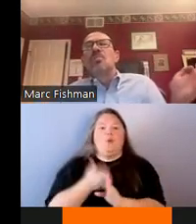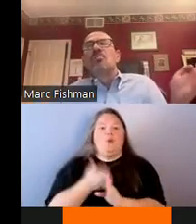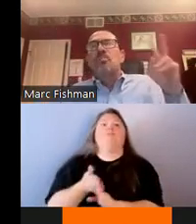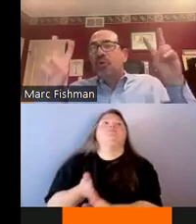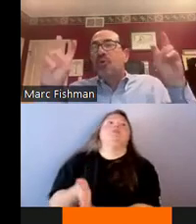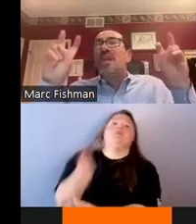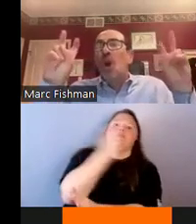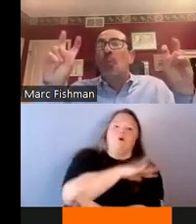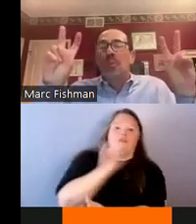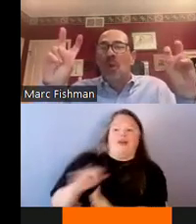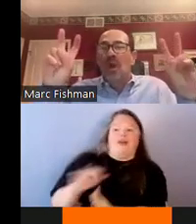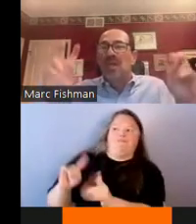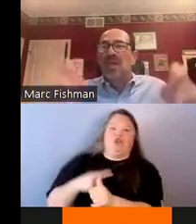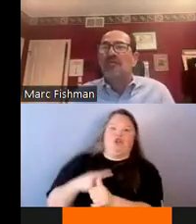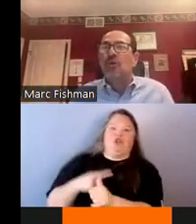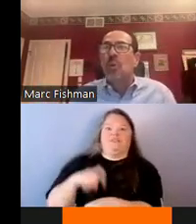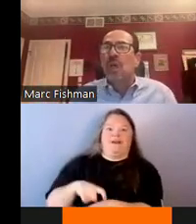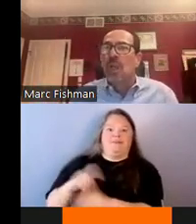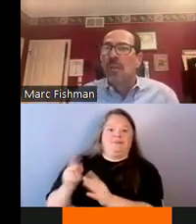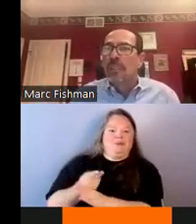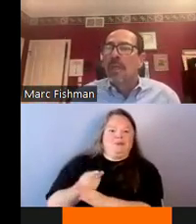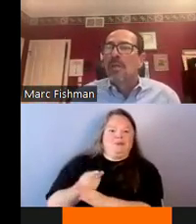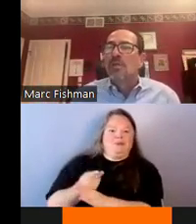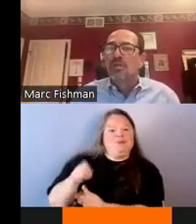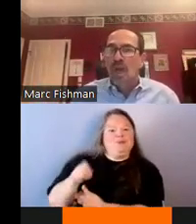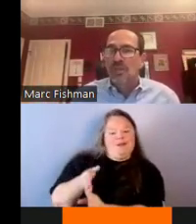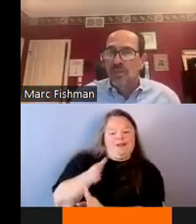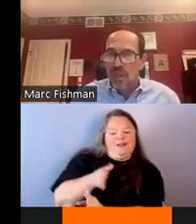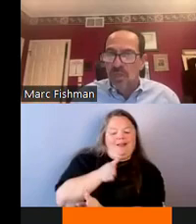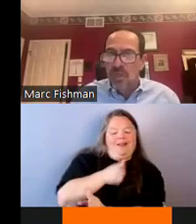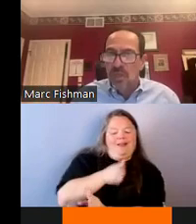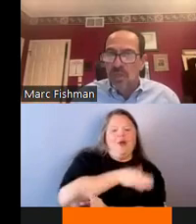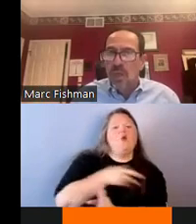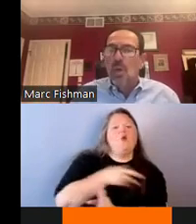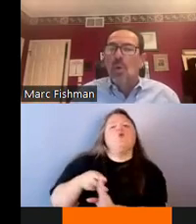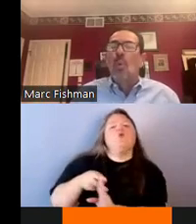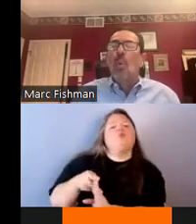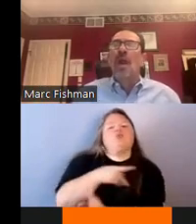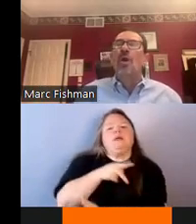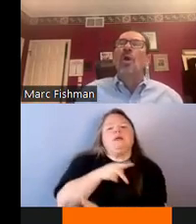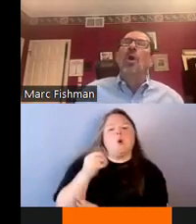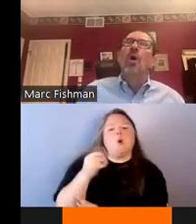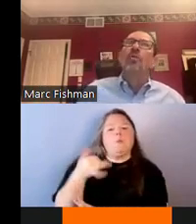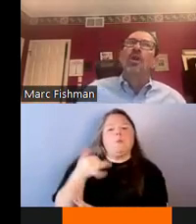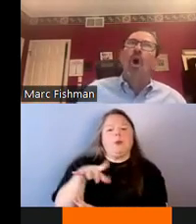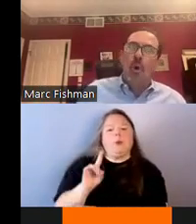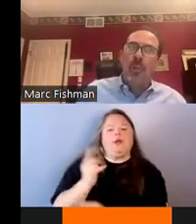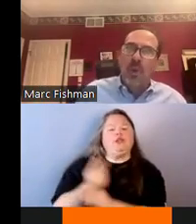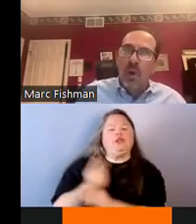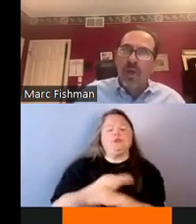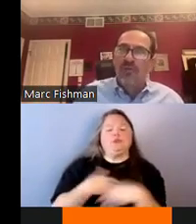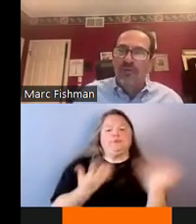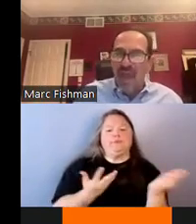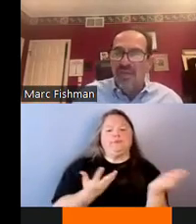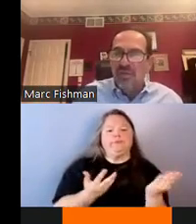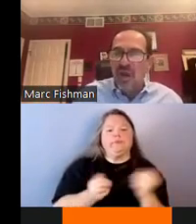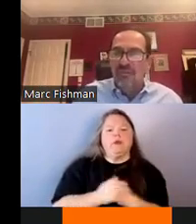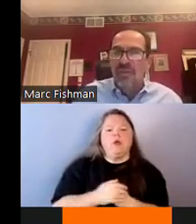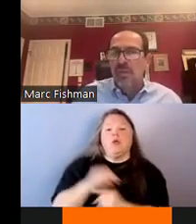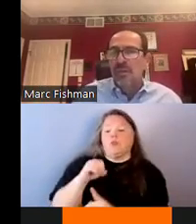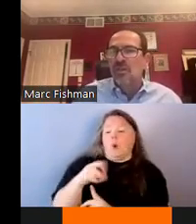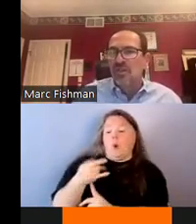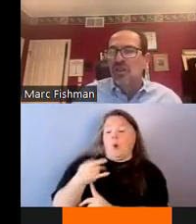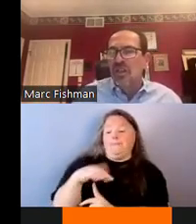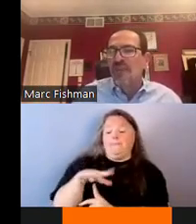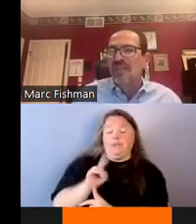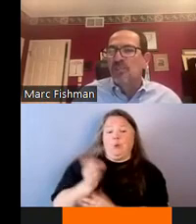in pre-opioid, if you will, substances, where the opioid phase of